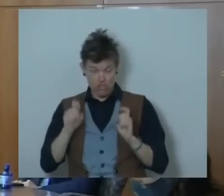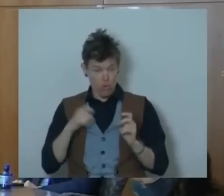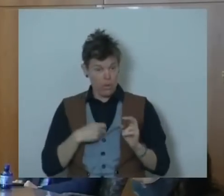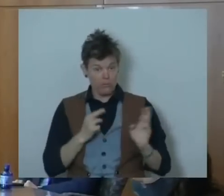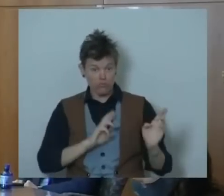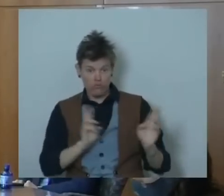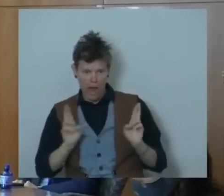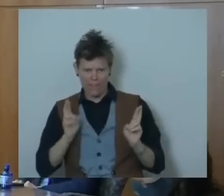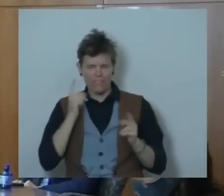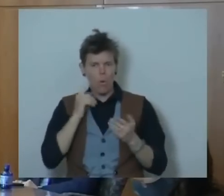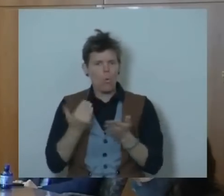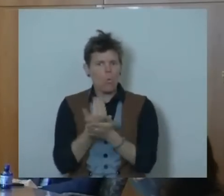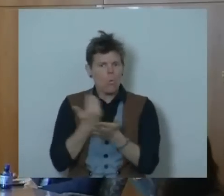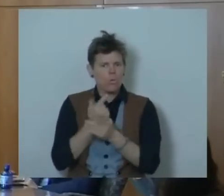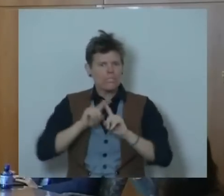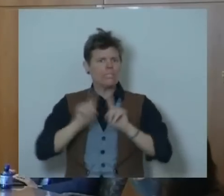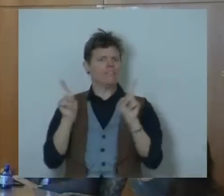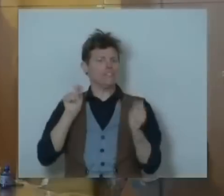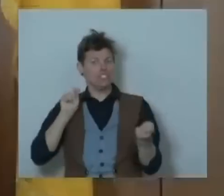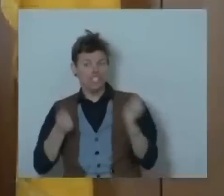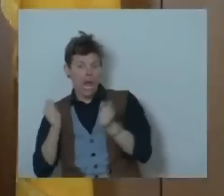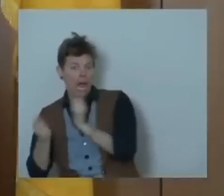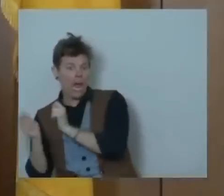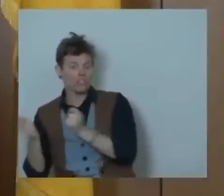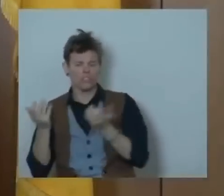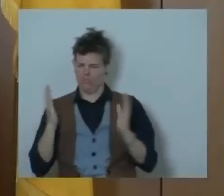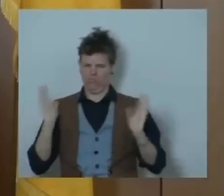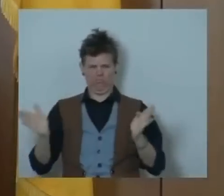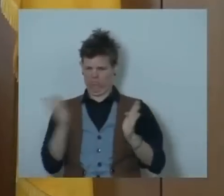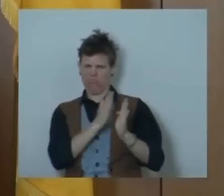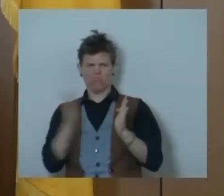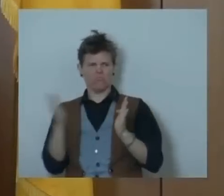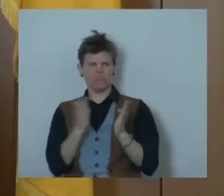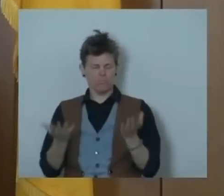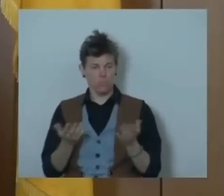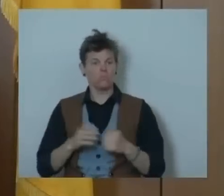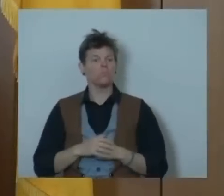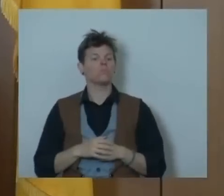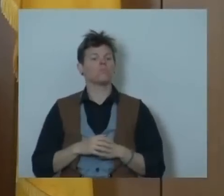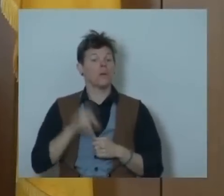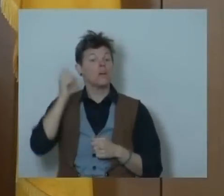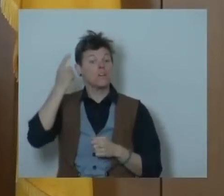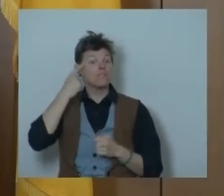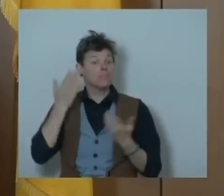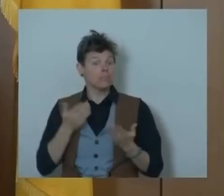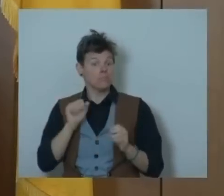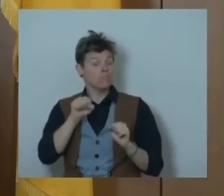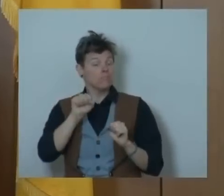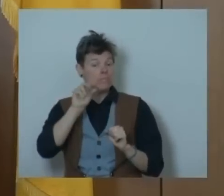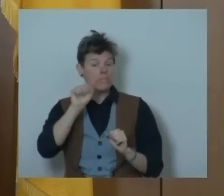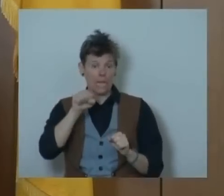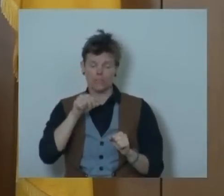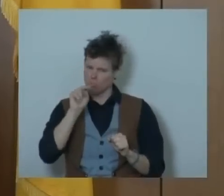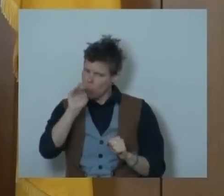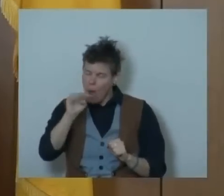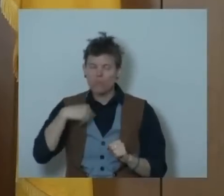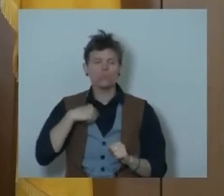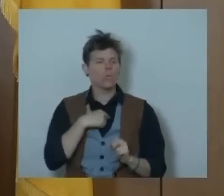changes throughout the rest of 2020? I do think New Mexicans should be prepared that it's not going to be like it was